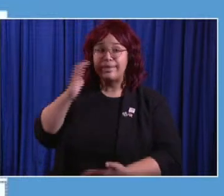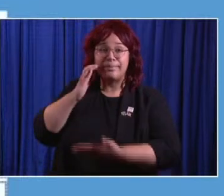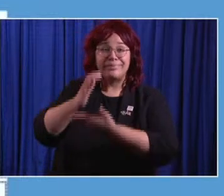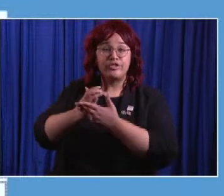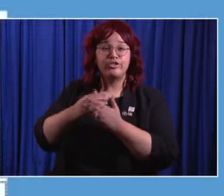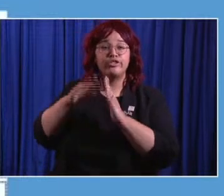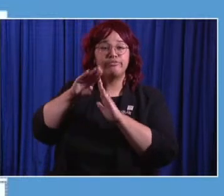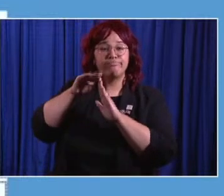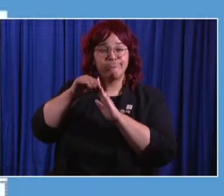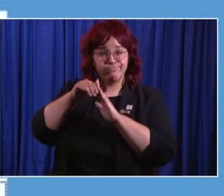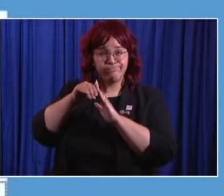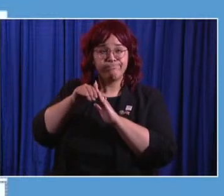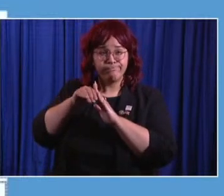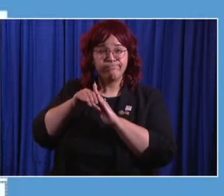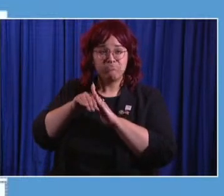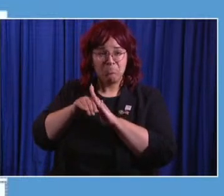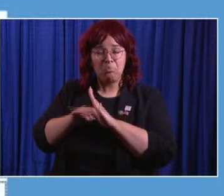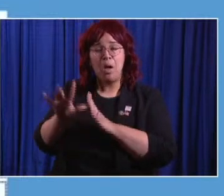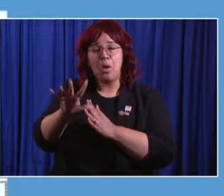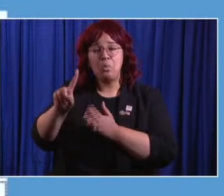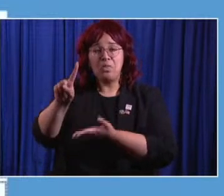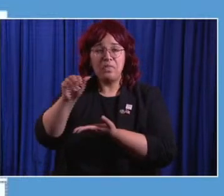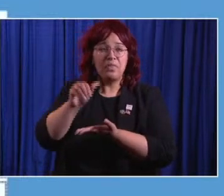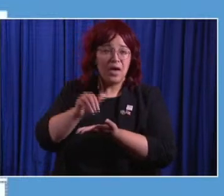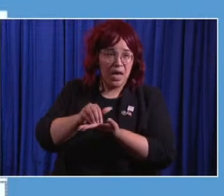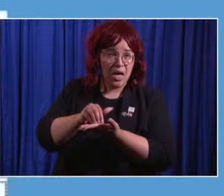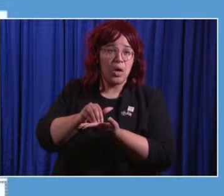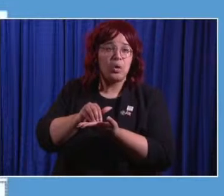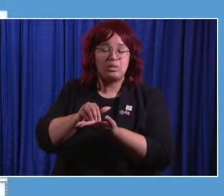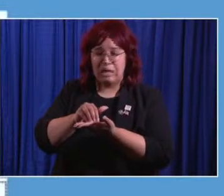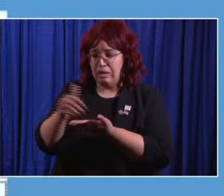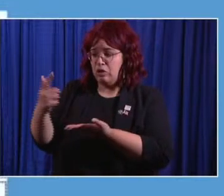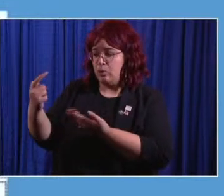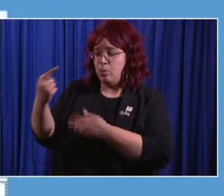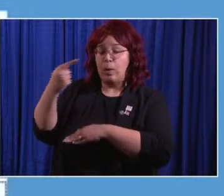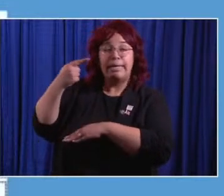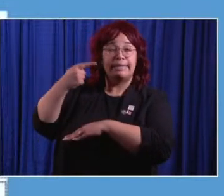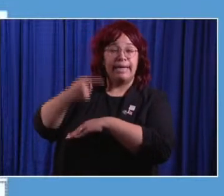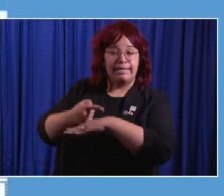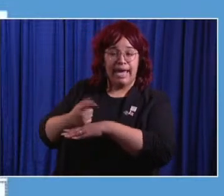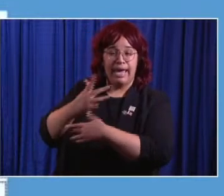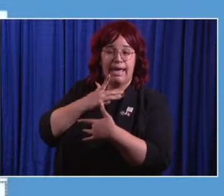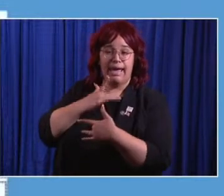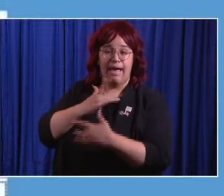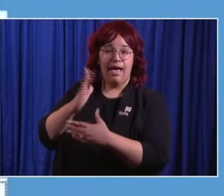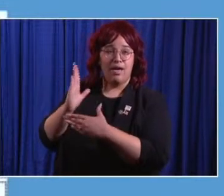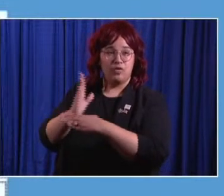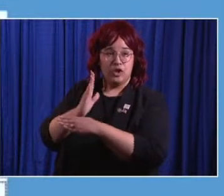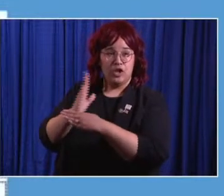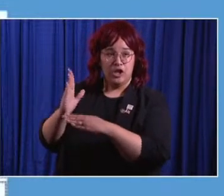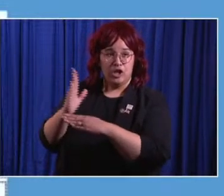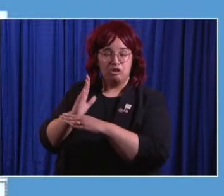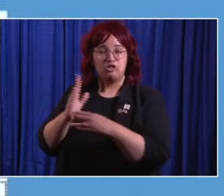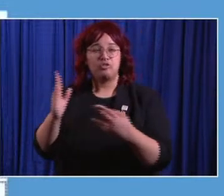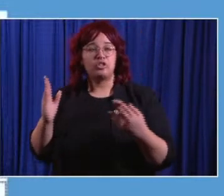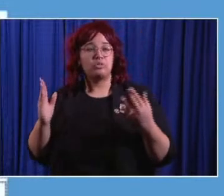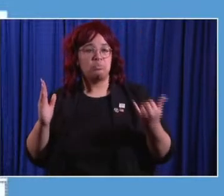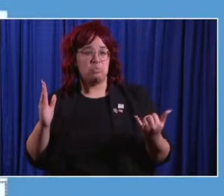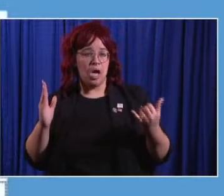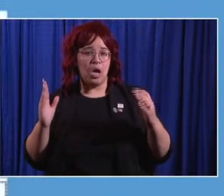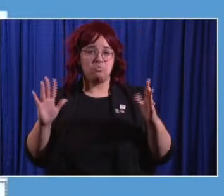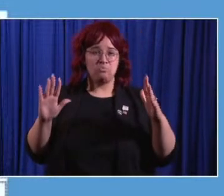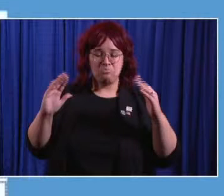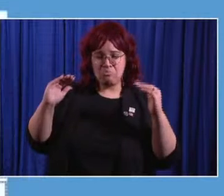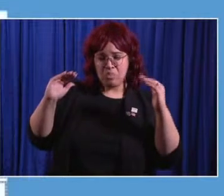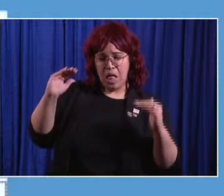1,000. It's been running lower than the 21-day average, so we're edging downward in the number of cases, which is